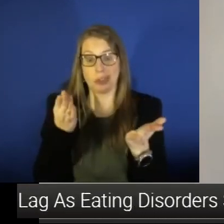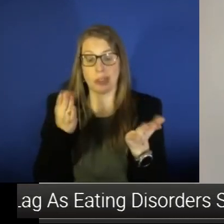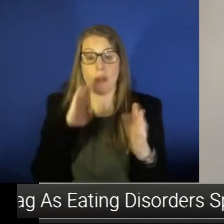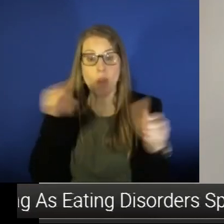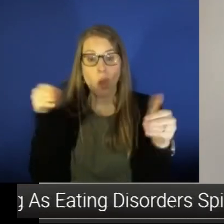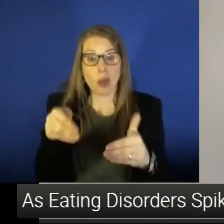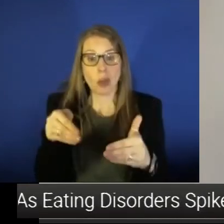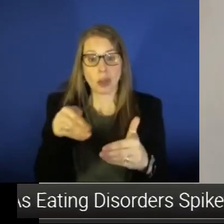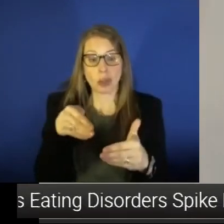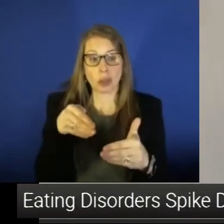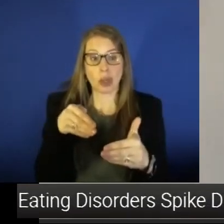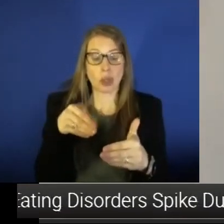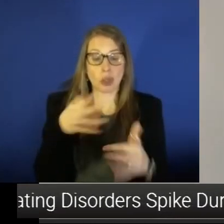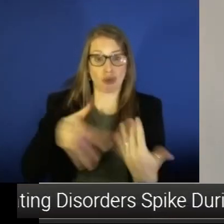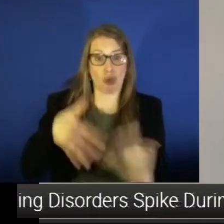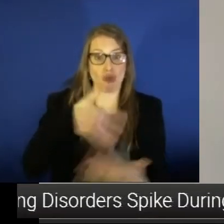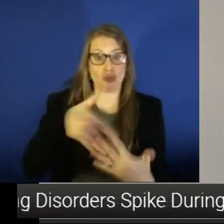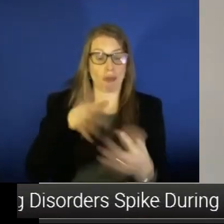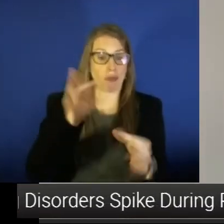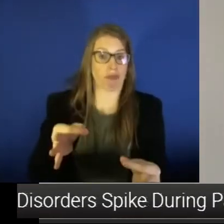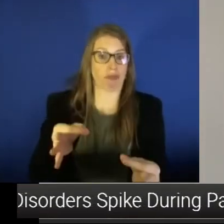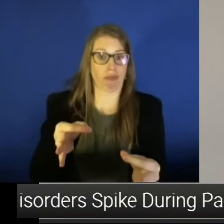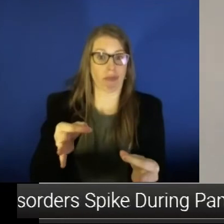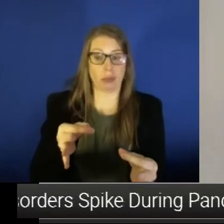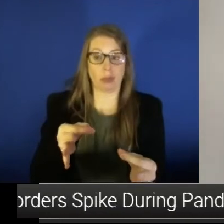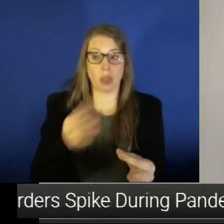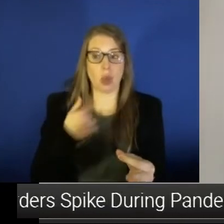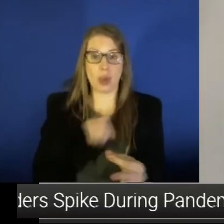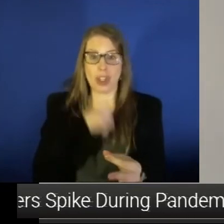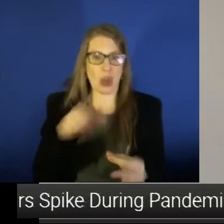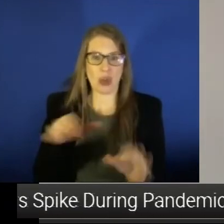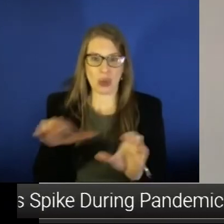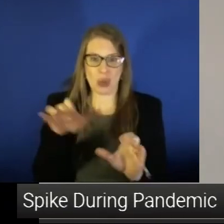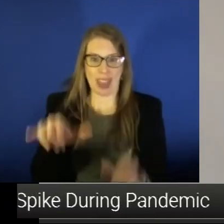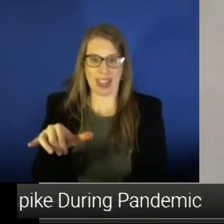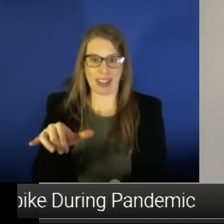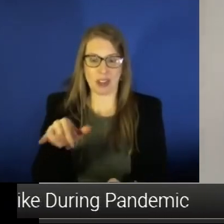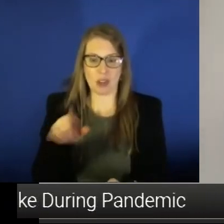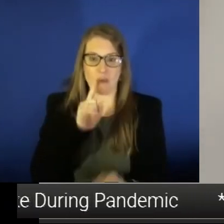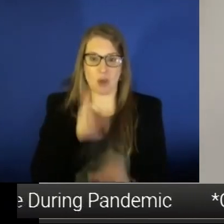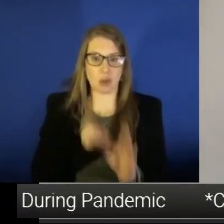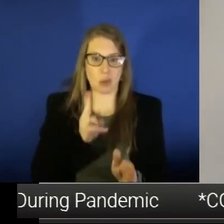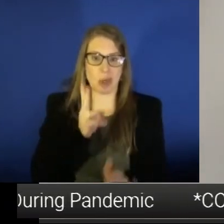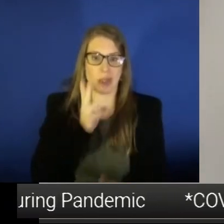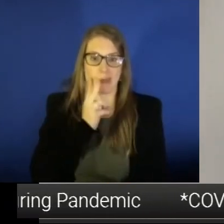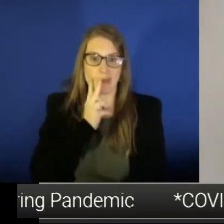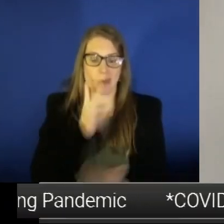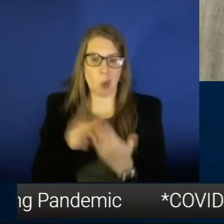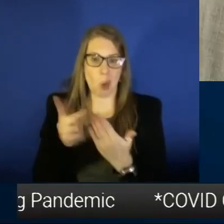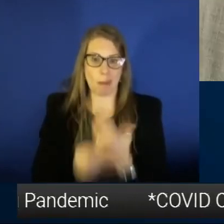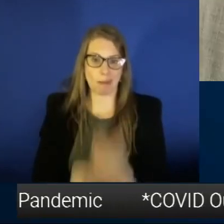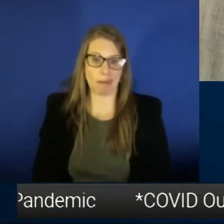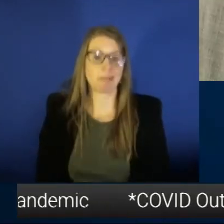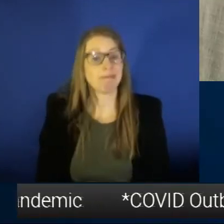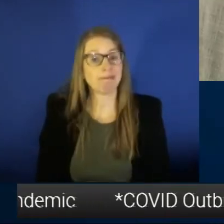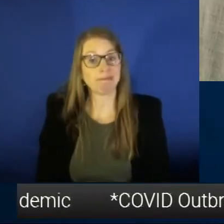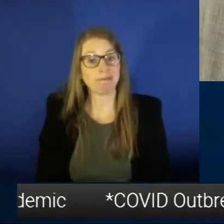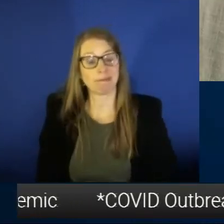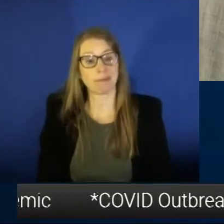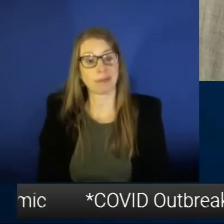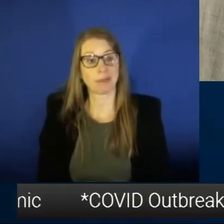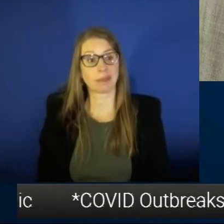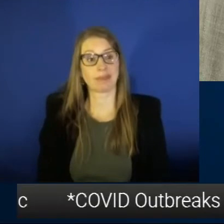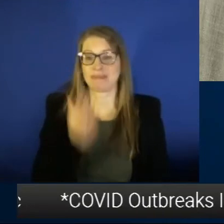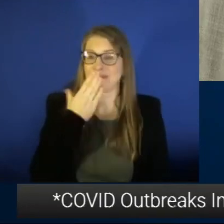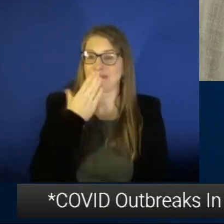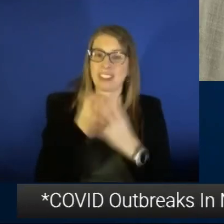social determinants that we just simply don't do within the context of quitting smoking programs. Dr. Nolan, thank you so much for